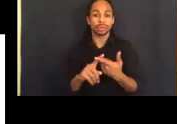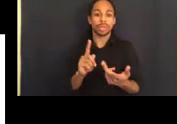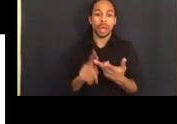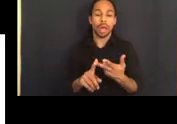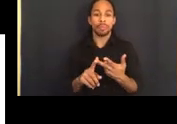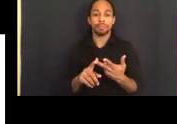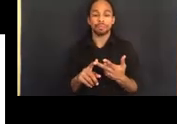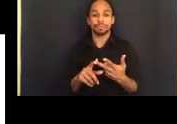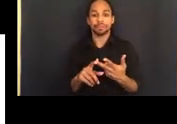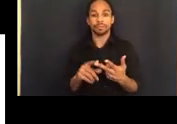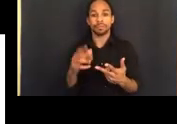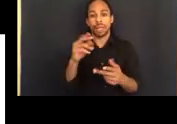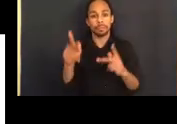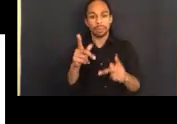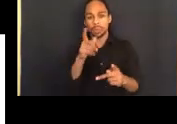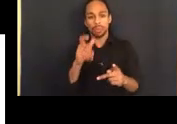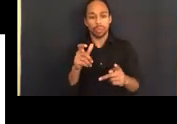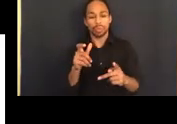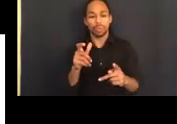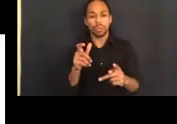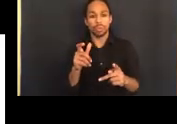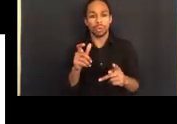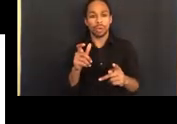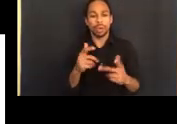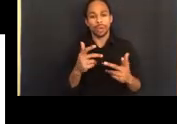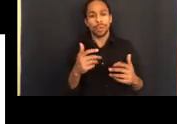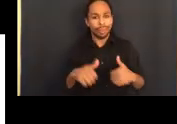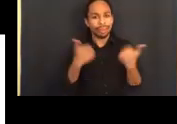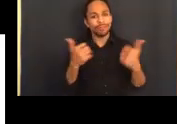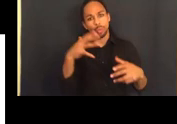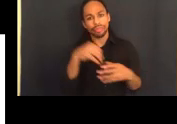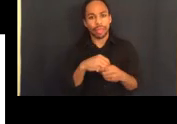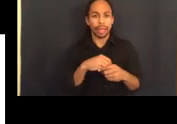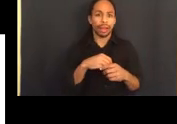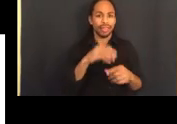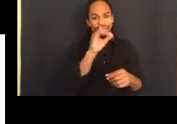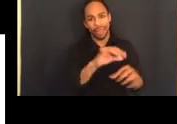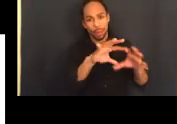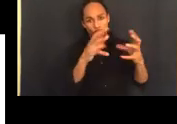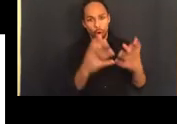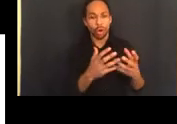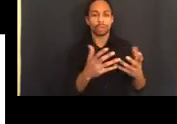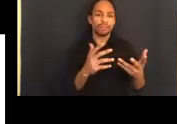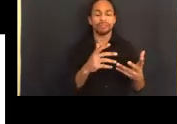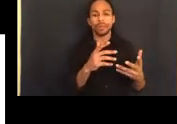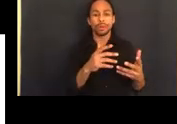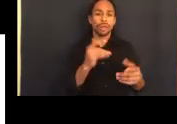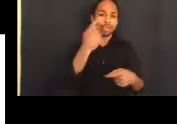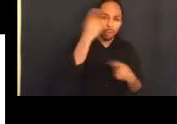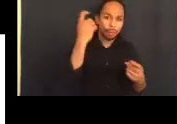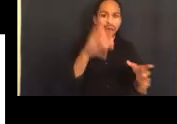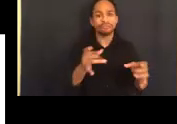violence are somehow less worthy, less deserving of life, of getting tested, of getting